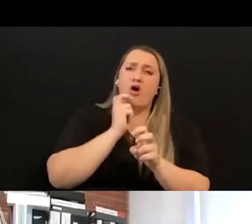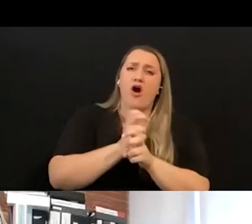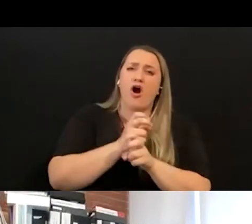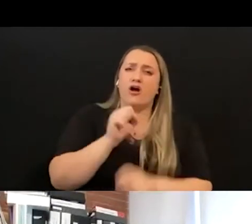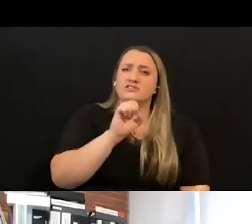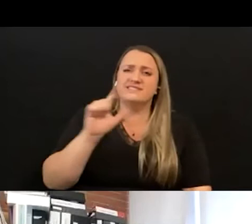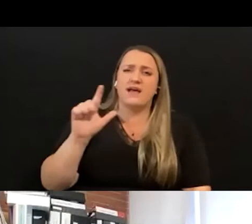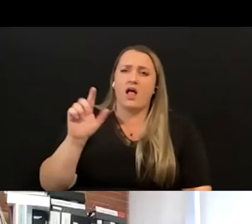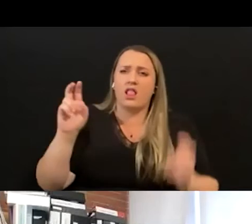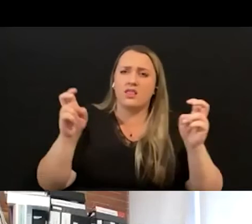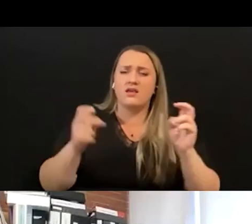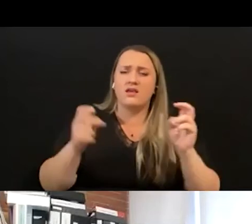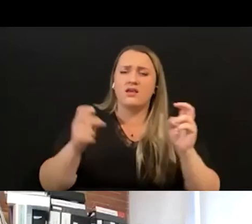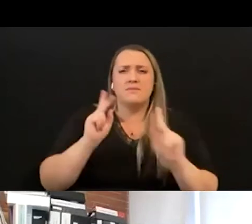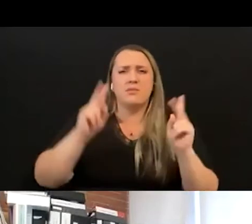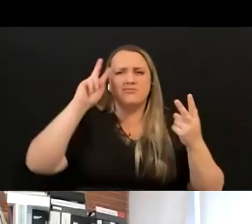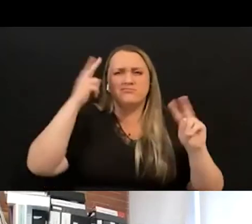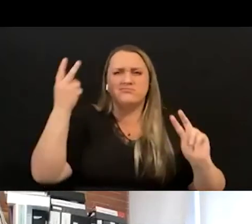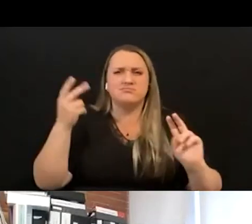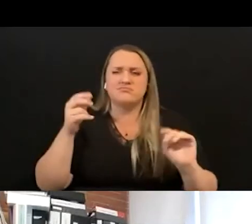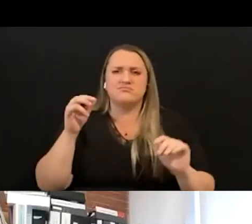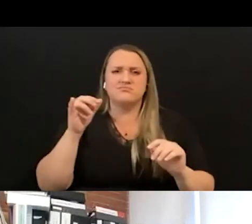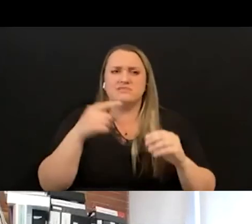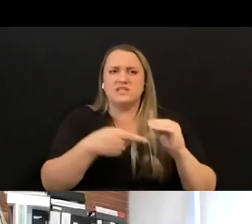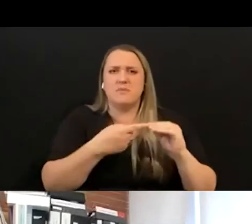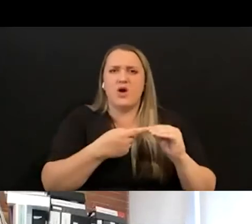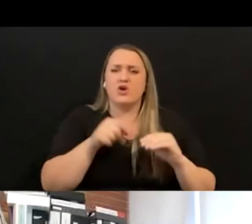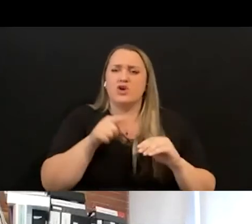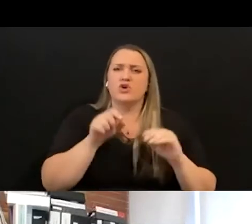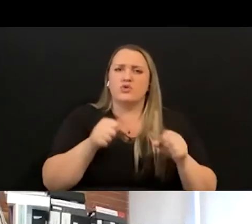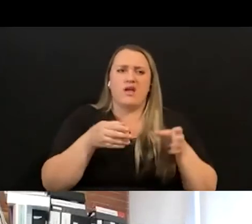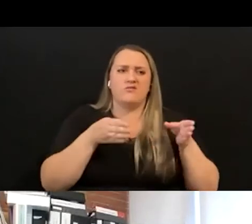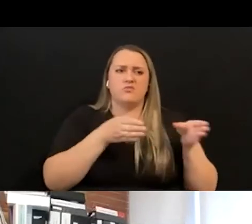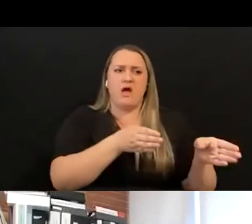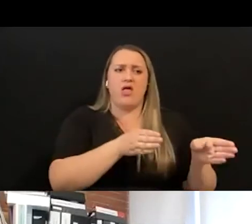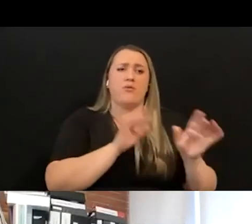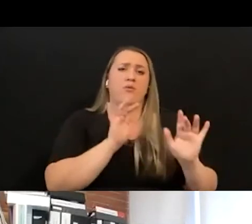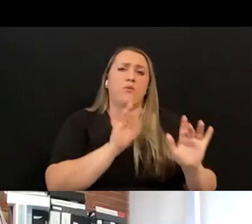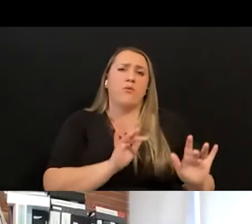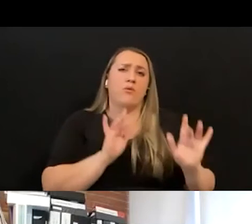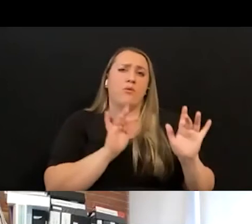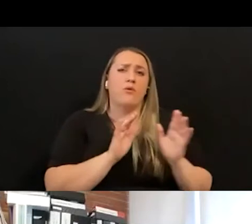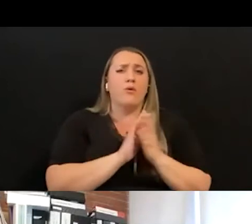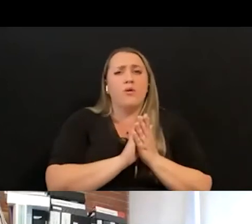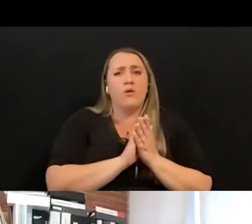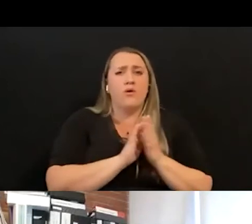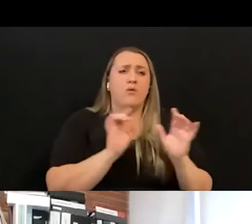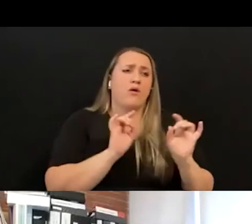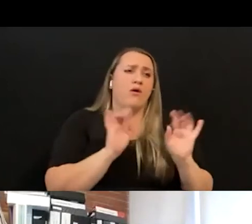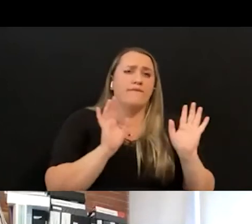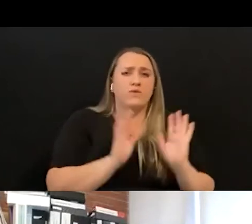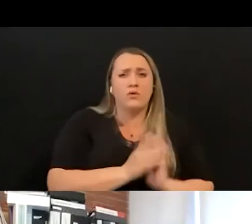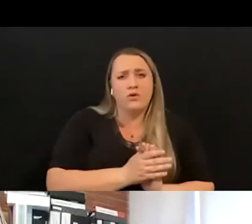misinterpret what it is. You can kind of go down the pity route and all the awful kind of do-gooderism